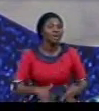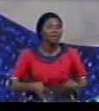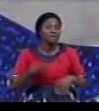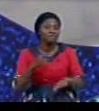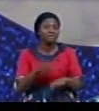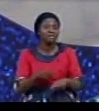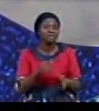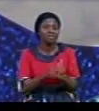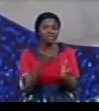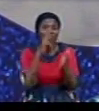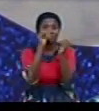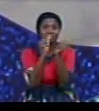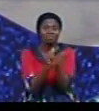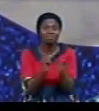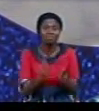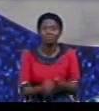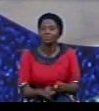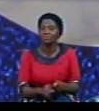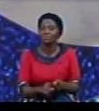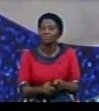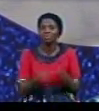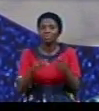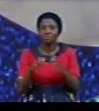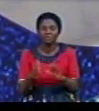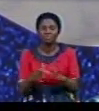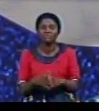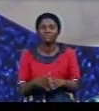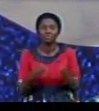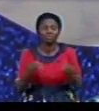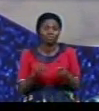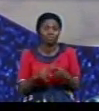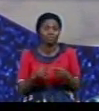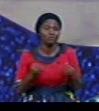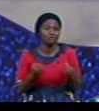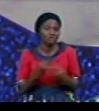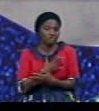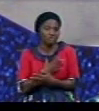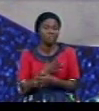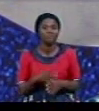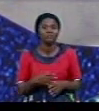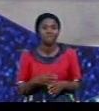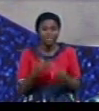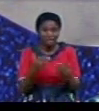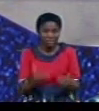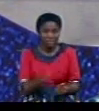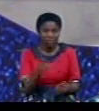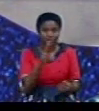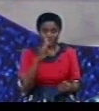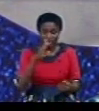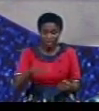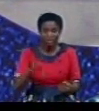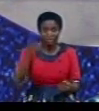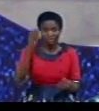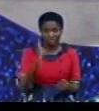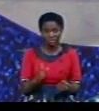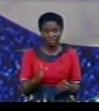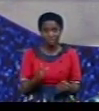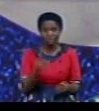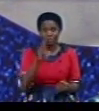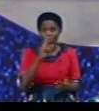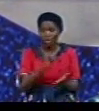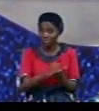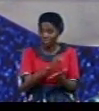are saved you're a child of God are you even Sanctified and the Lord's presence and power